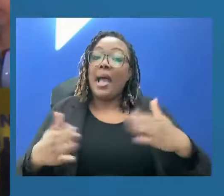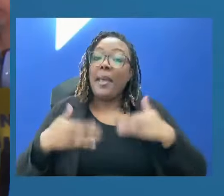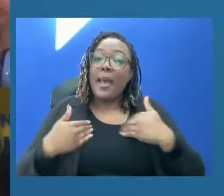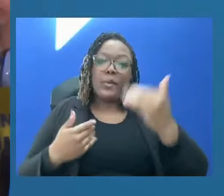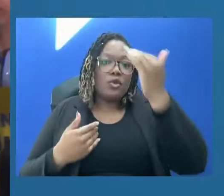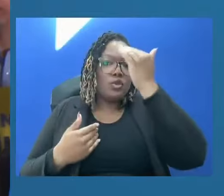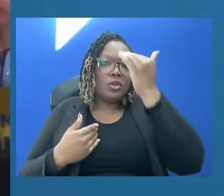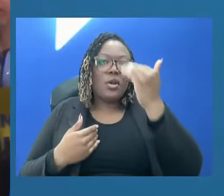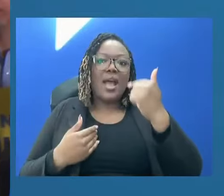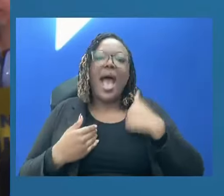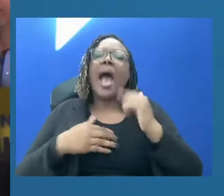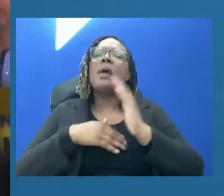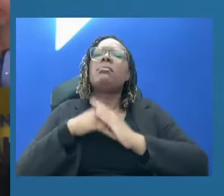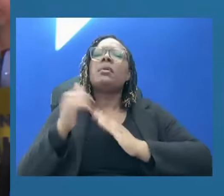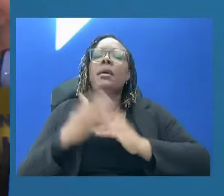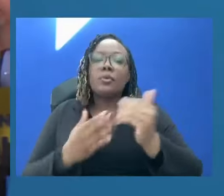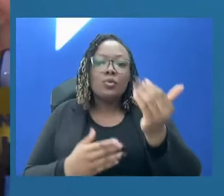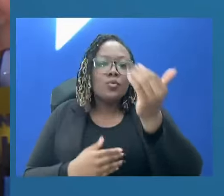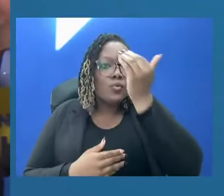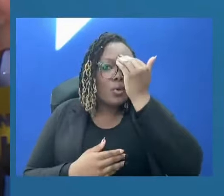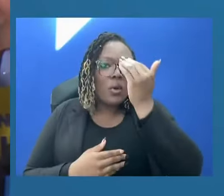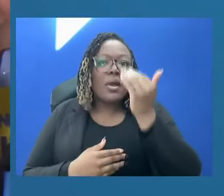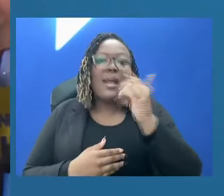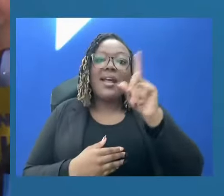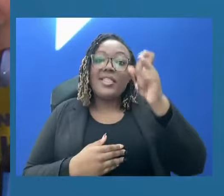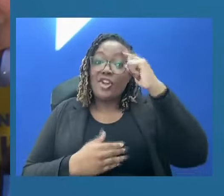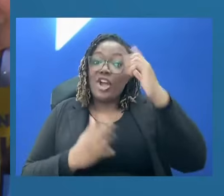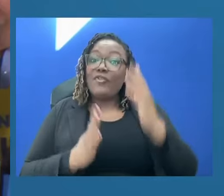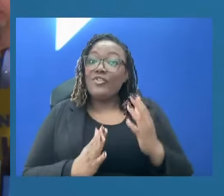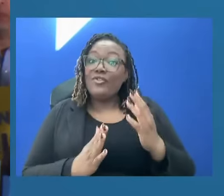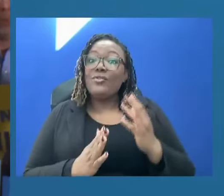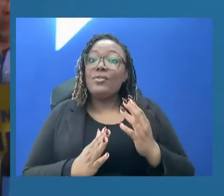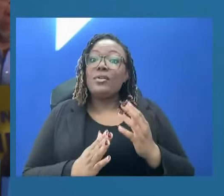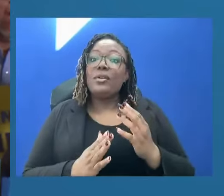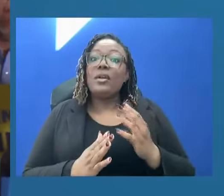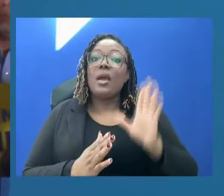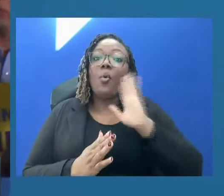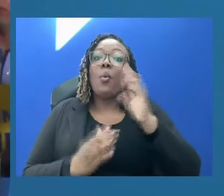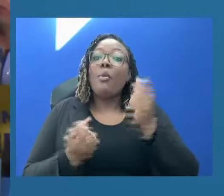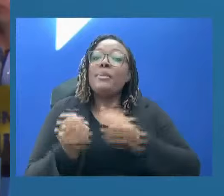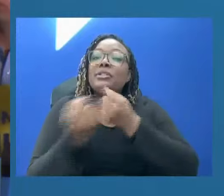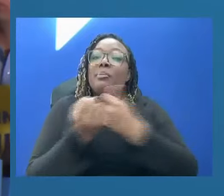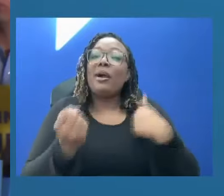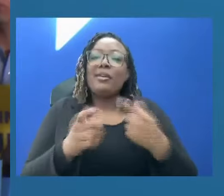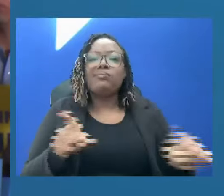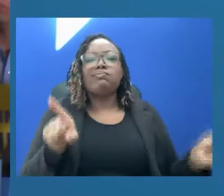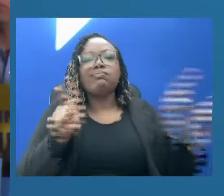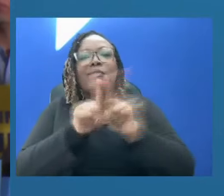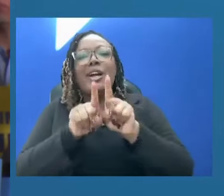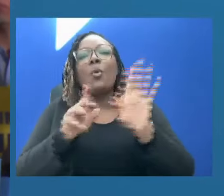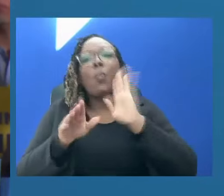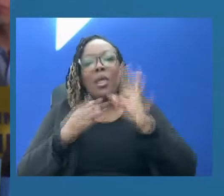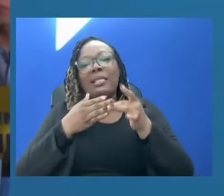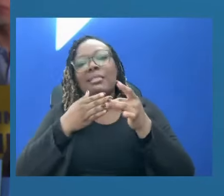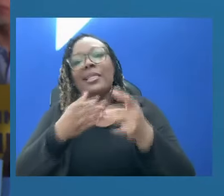am comforted to know that the governor will be by our side, leading the way.